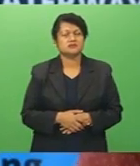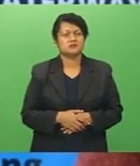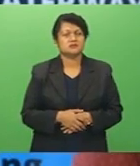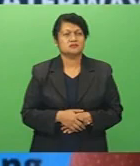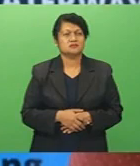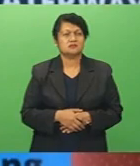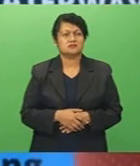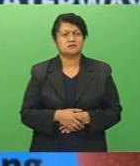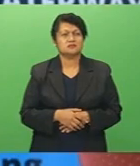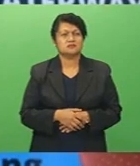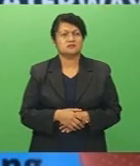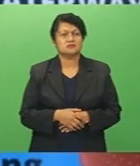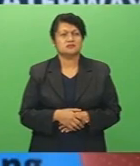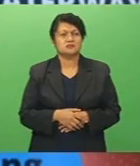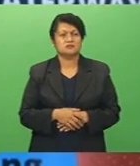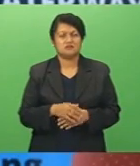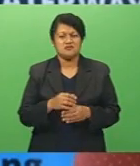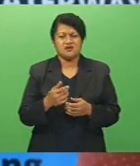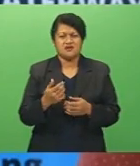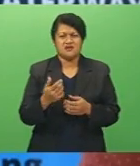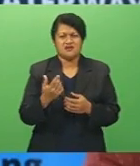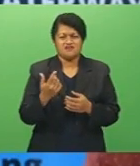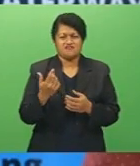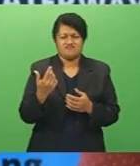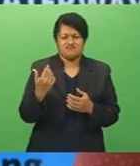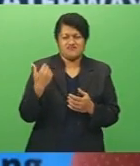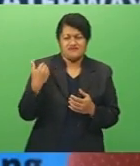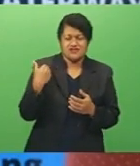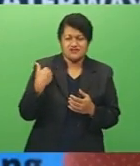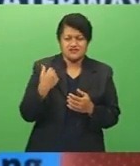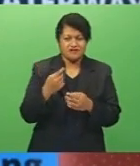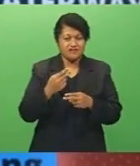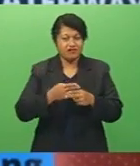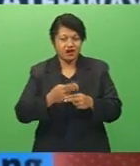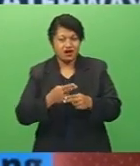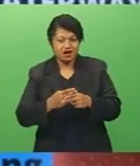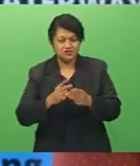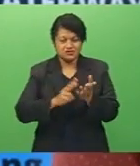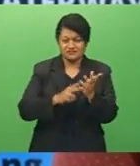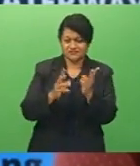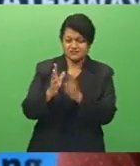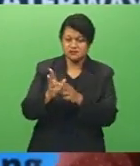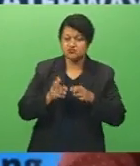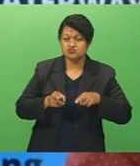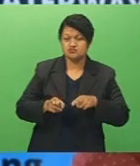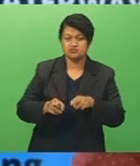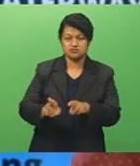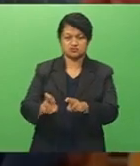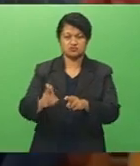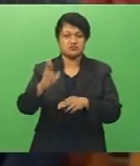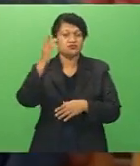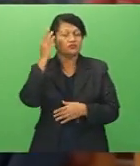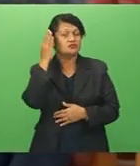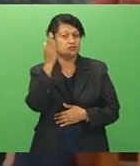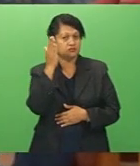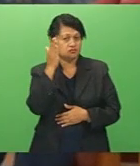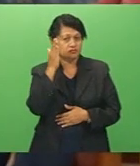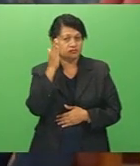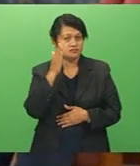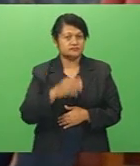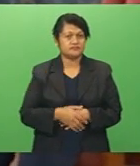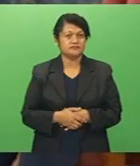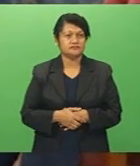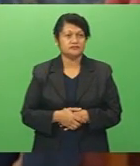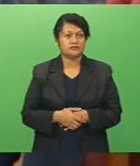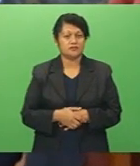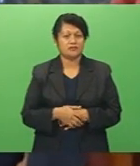farms, threatening villages, threatening settlements, threatening roads, threatening schools. Speaking at the